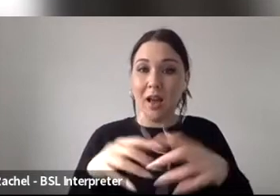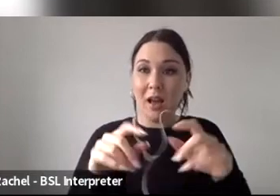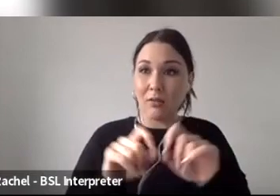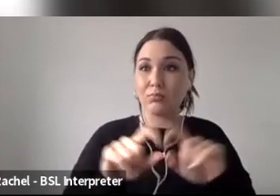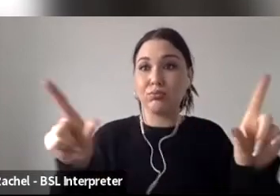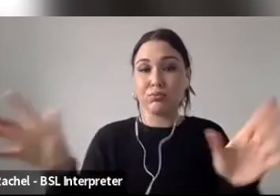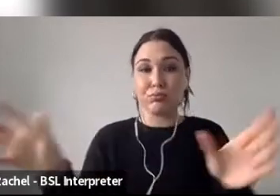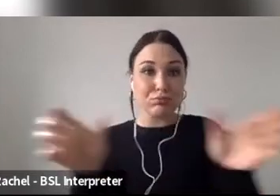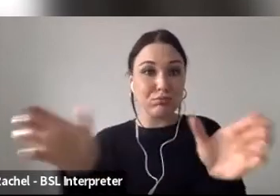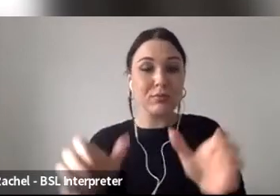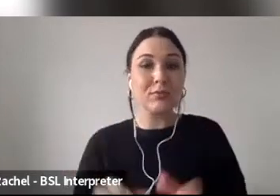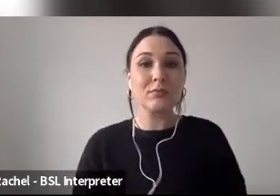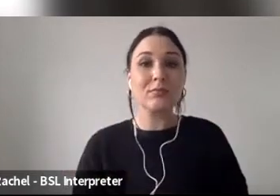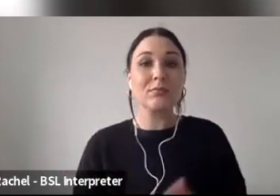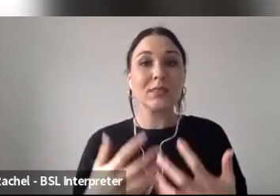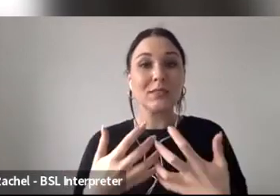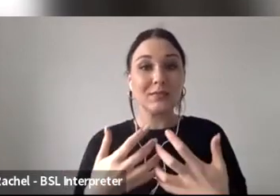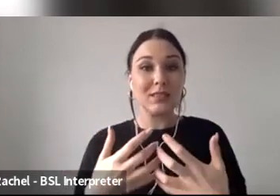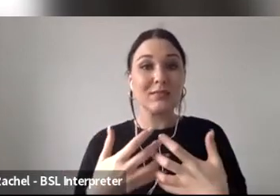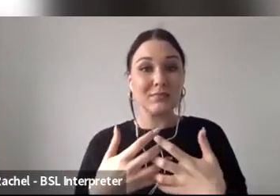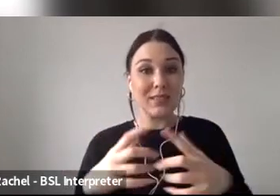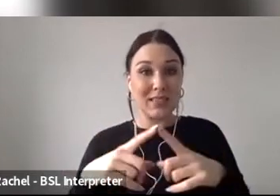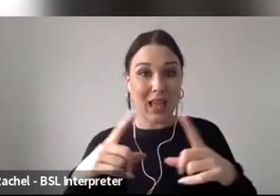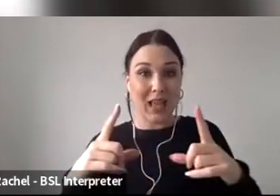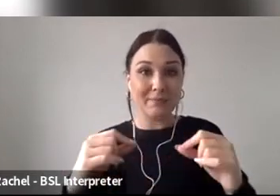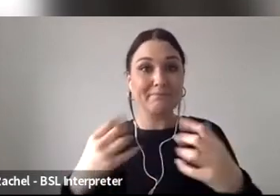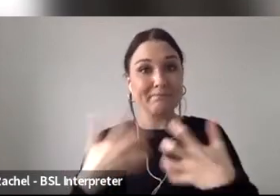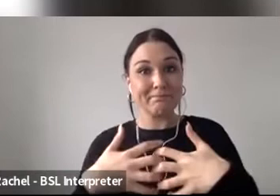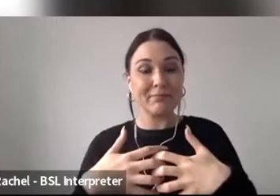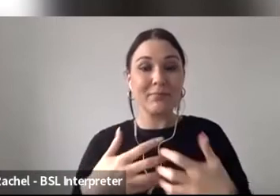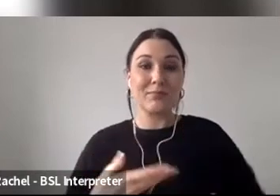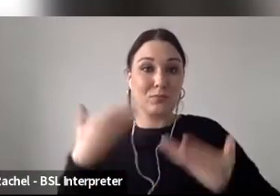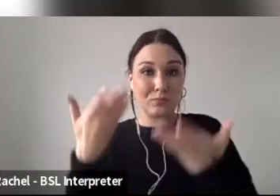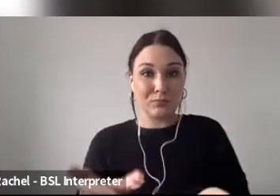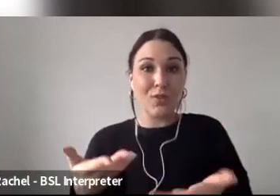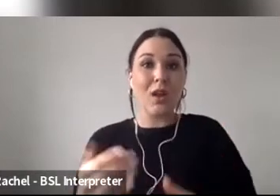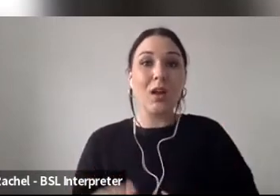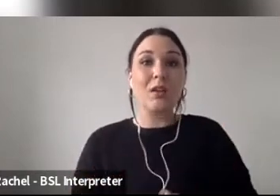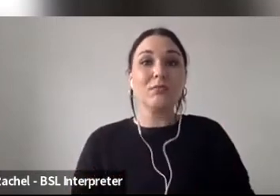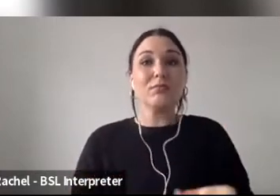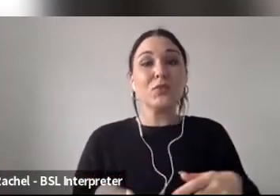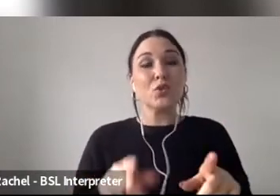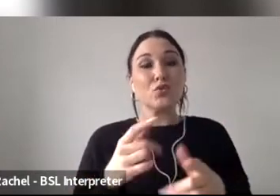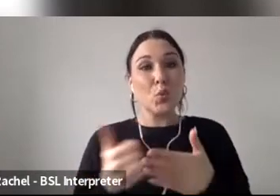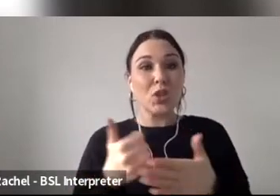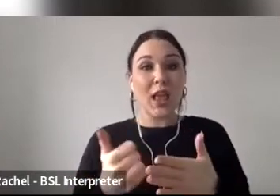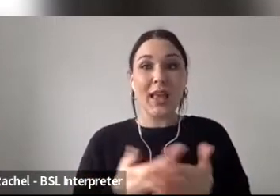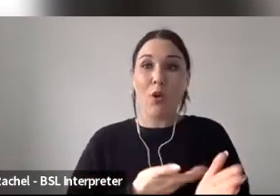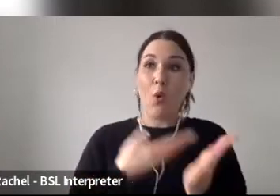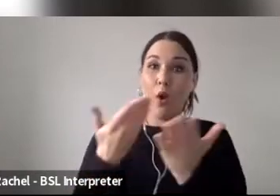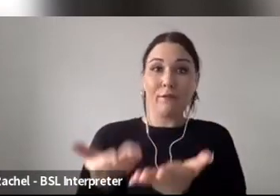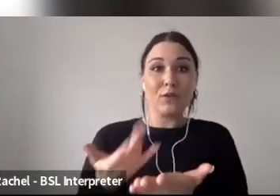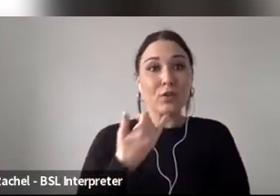the ticket to them. And what we offer is, initially a phone call, but then